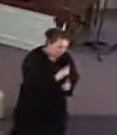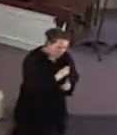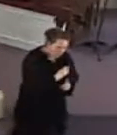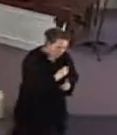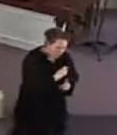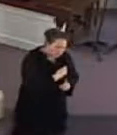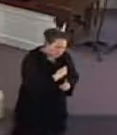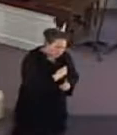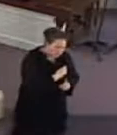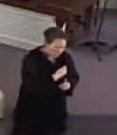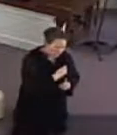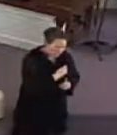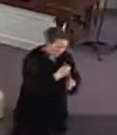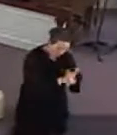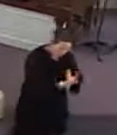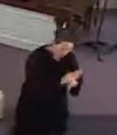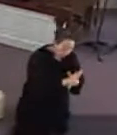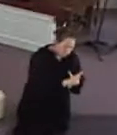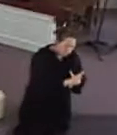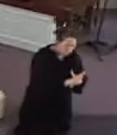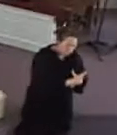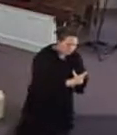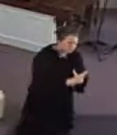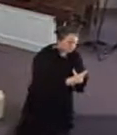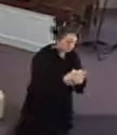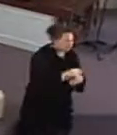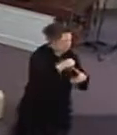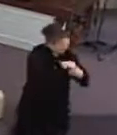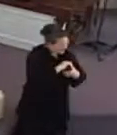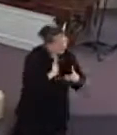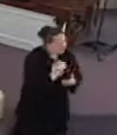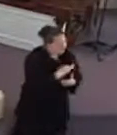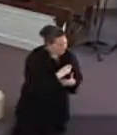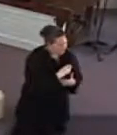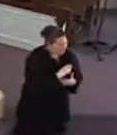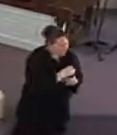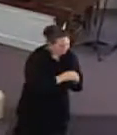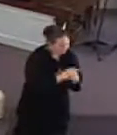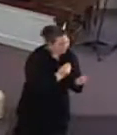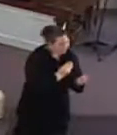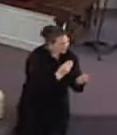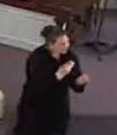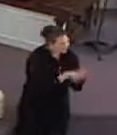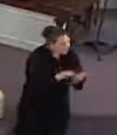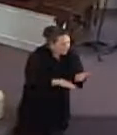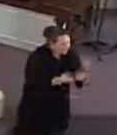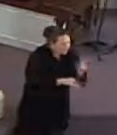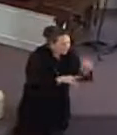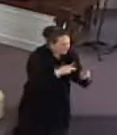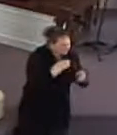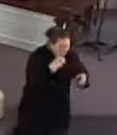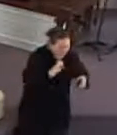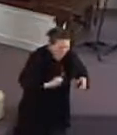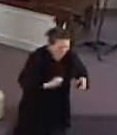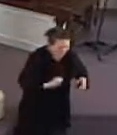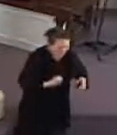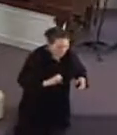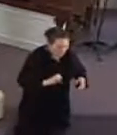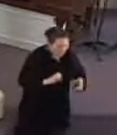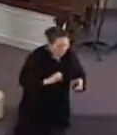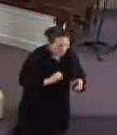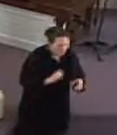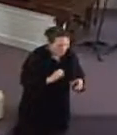reaction. Amen. That's in us. We have that built in us. And sometimes when people do evil, amen, we think that the axe ought to